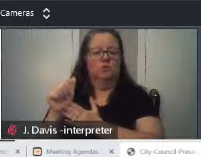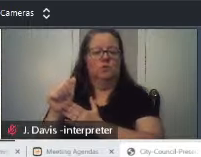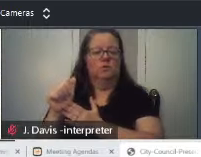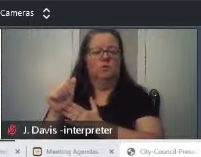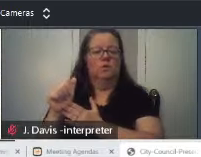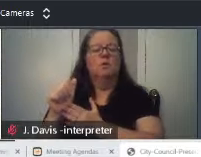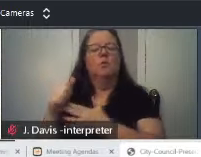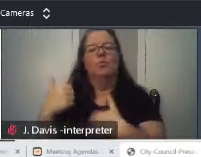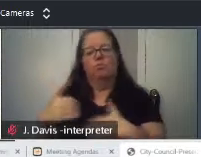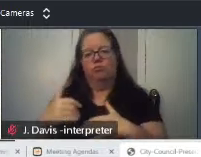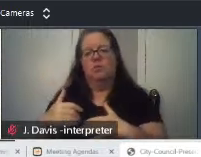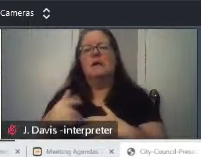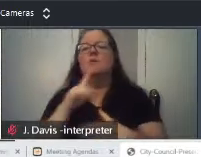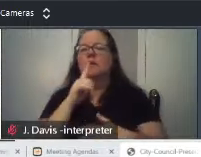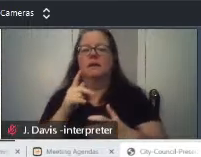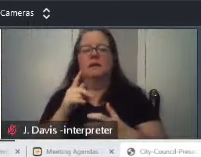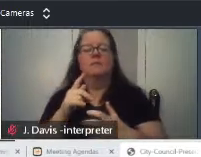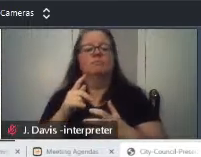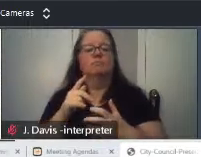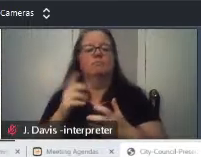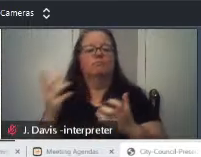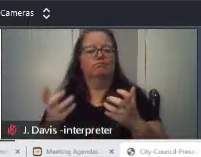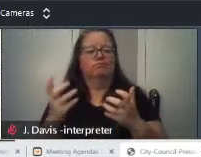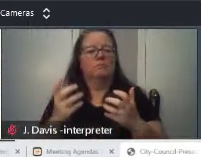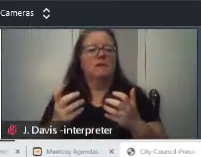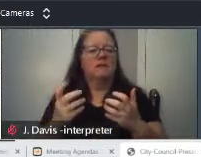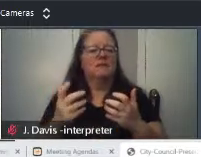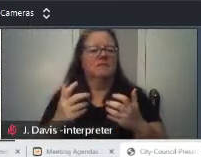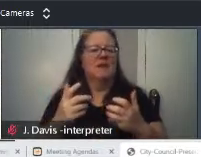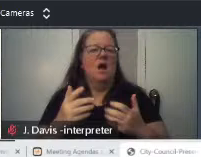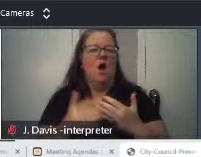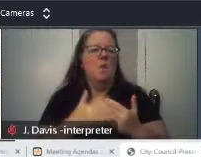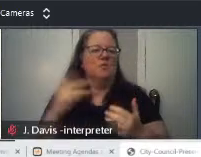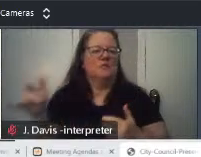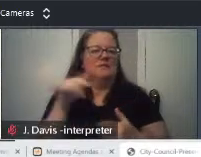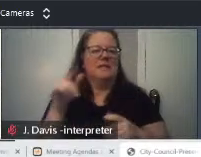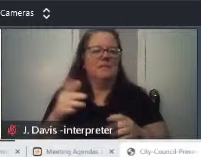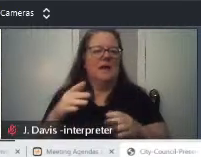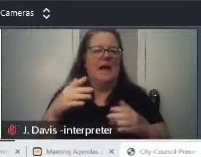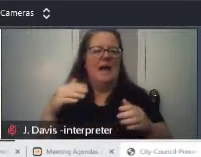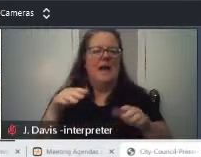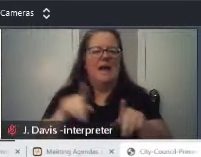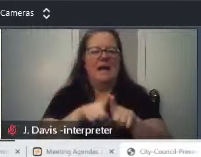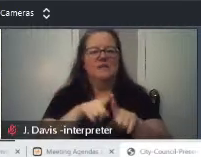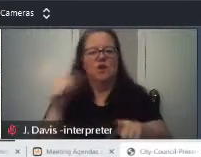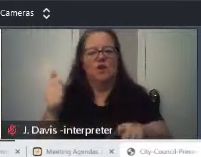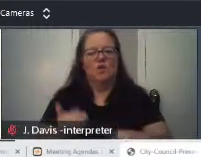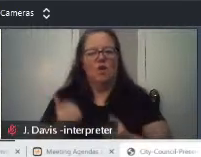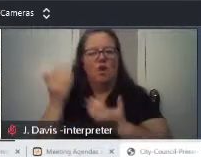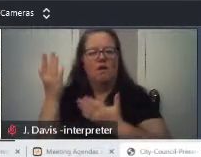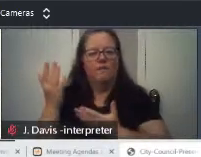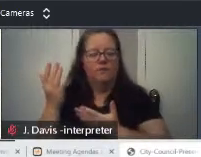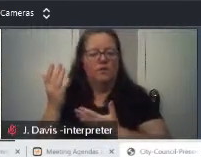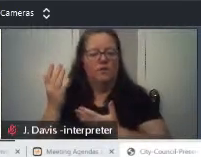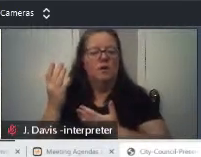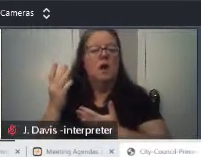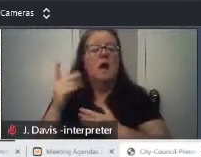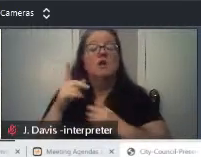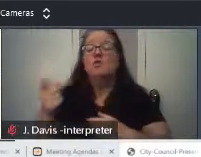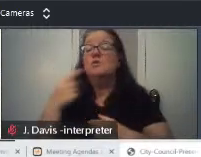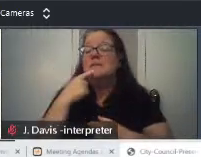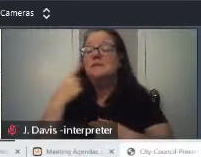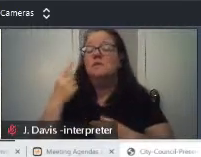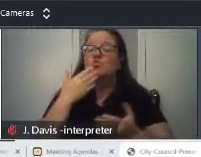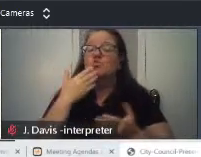with the current offer. And I will say this, you all made some really valid points with regard to the appraisal.